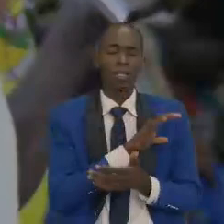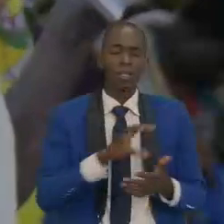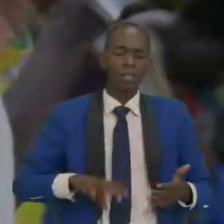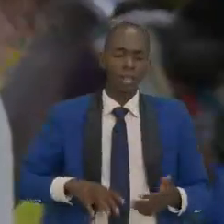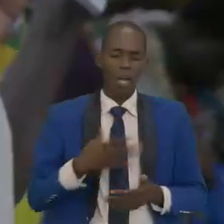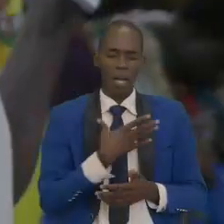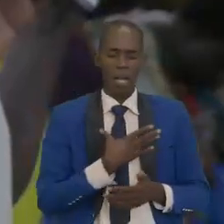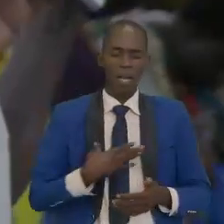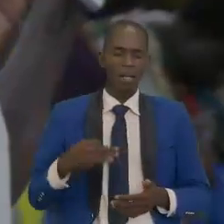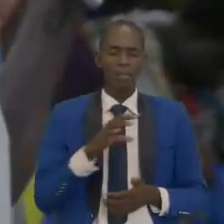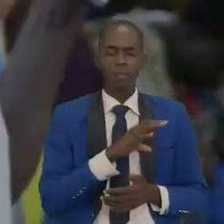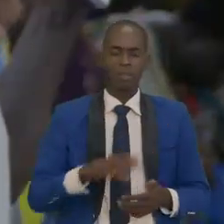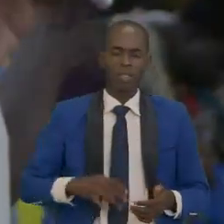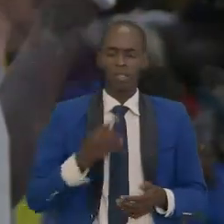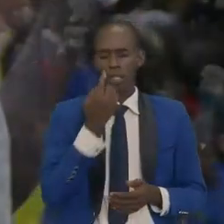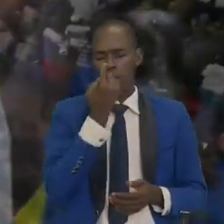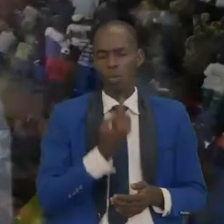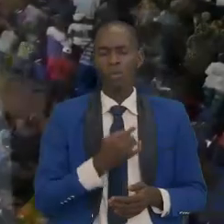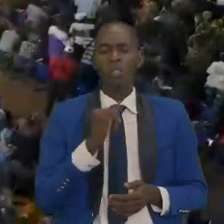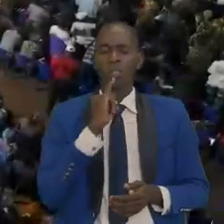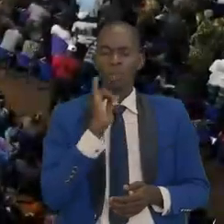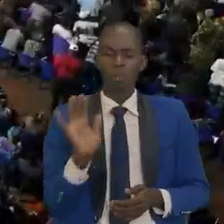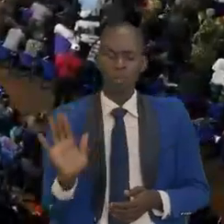their Savior.